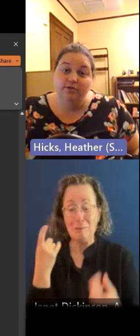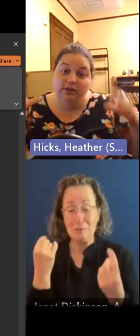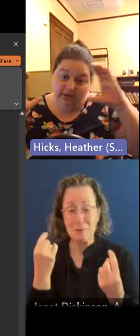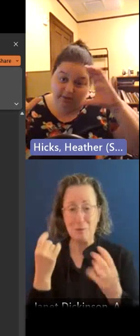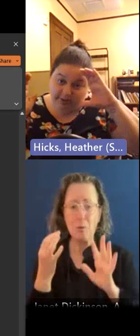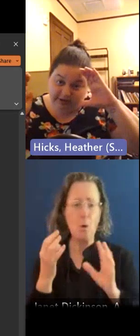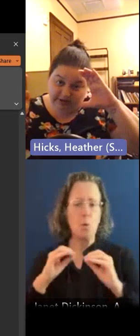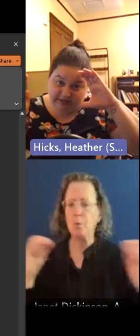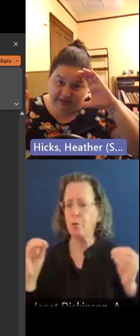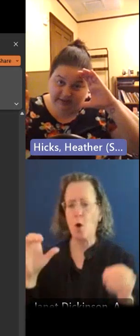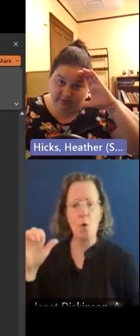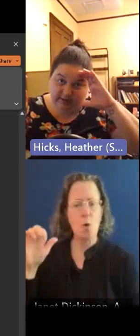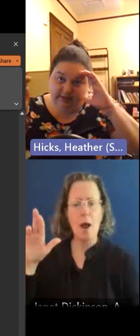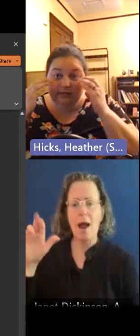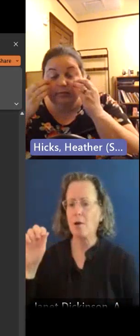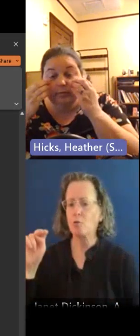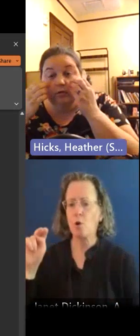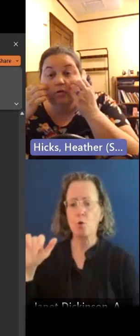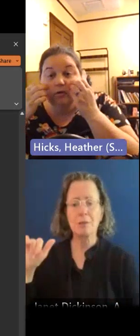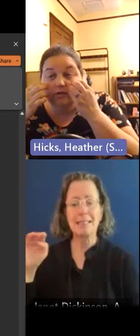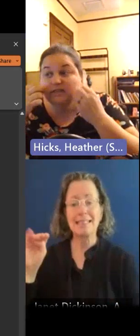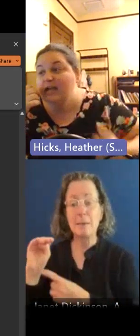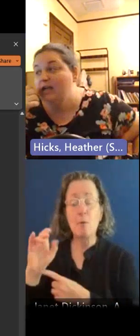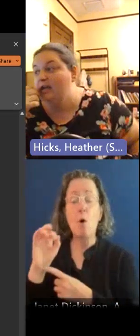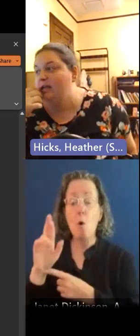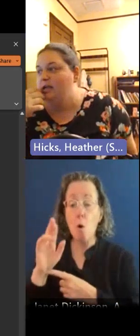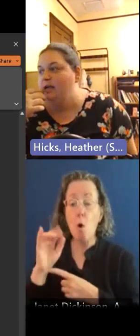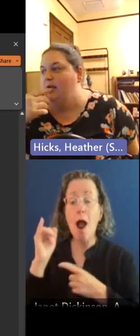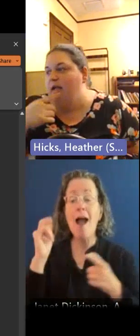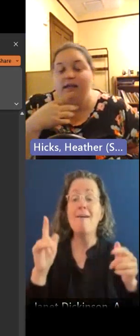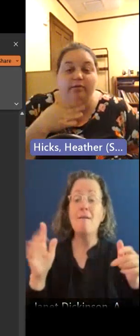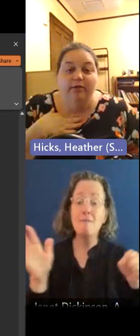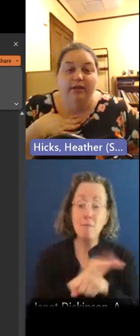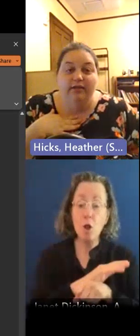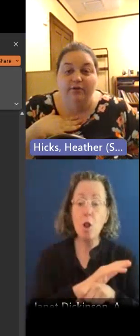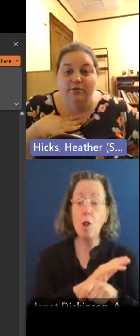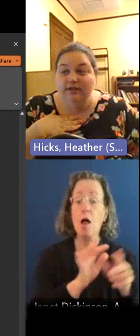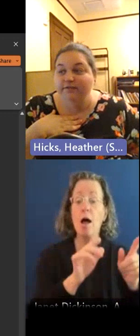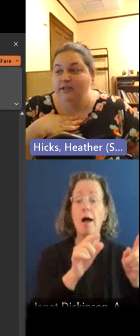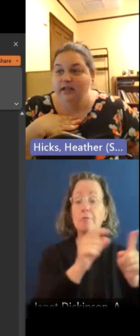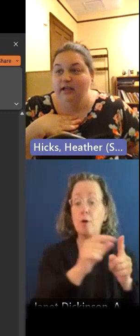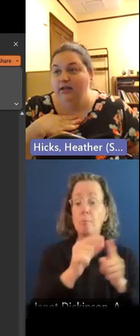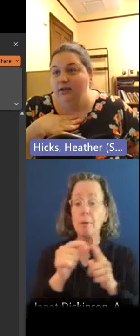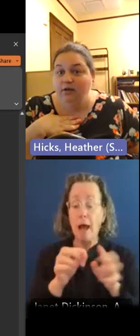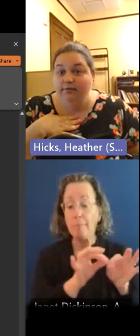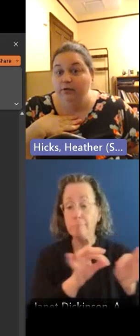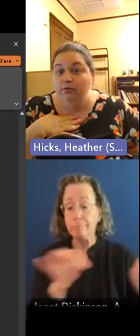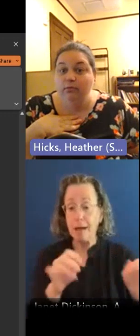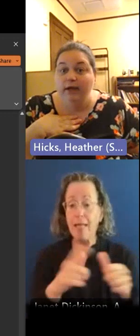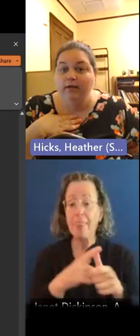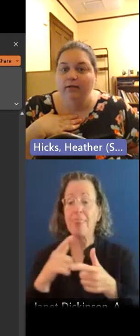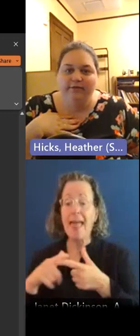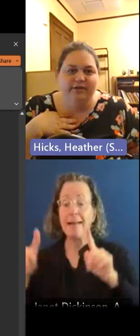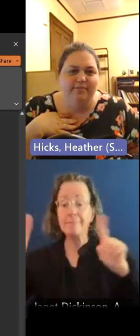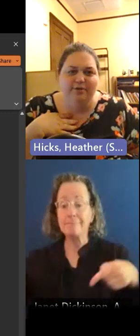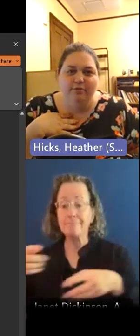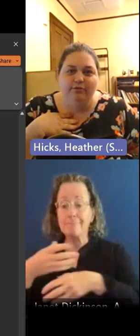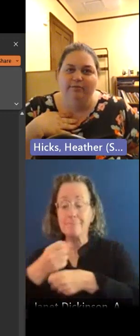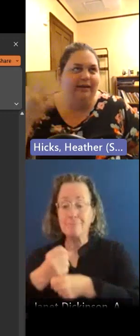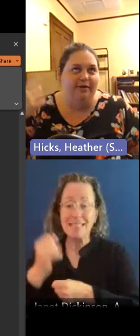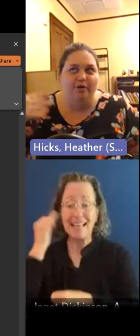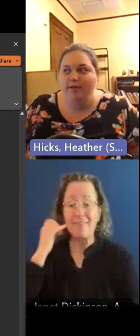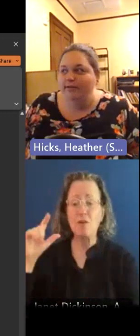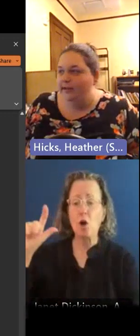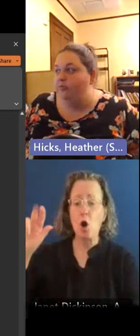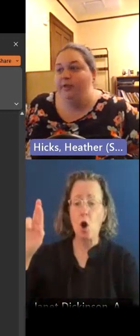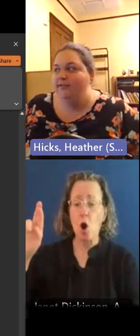time you use it, you got to put it in parentheses so people know what you're saying. It can be really confusing if it's like RFQL every time you go through